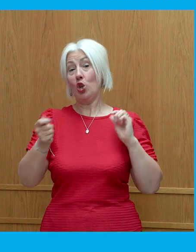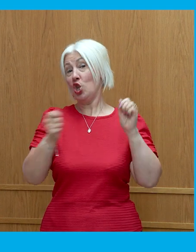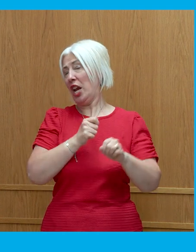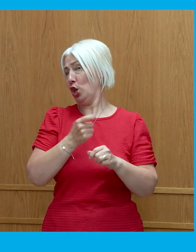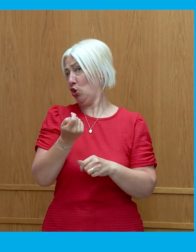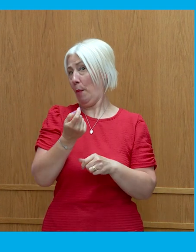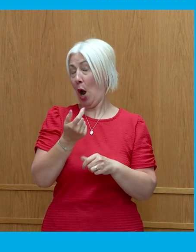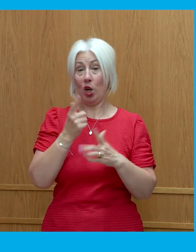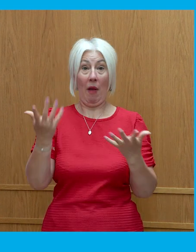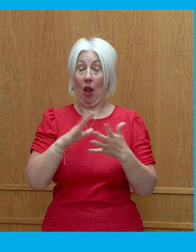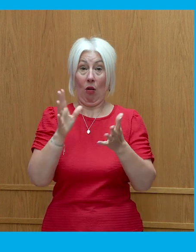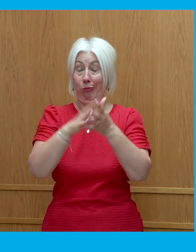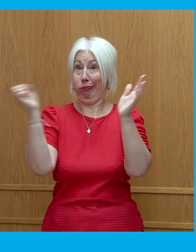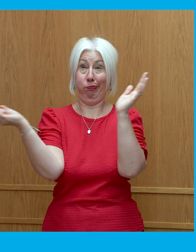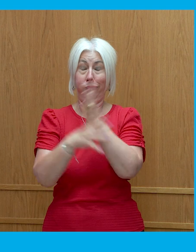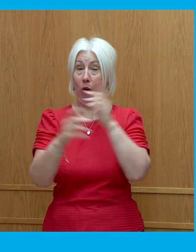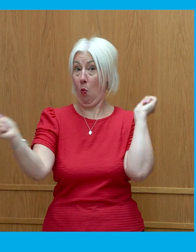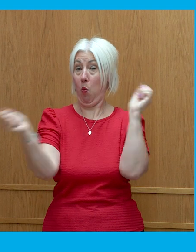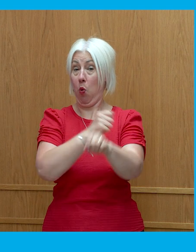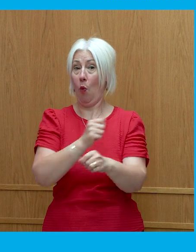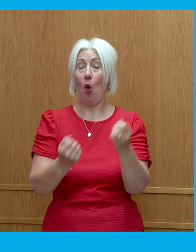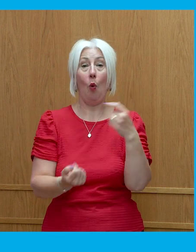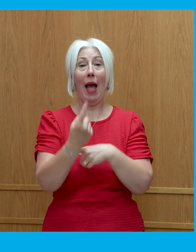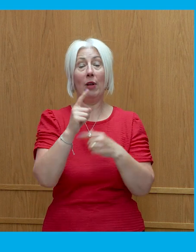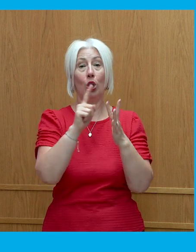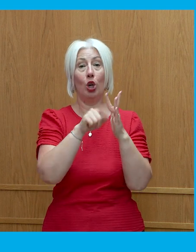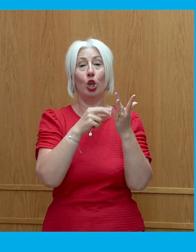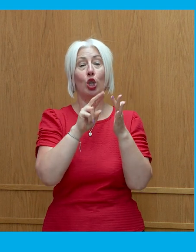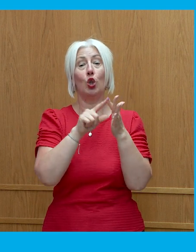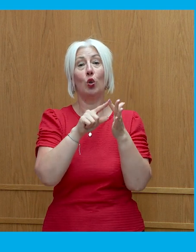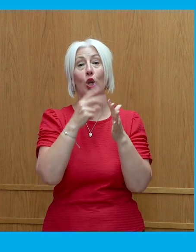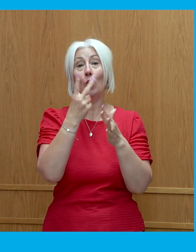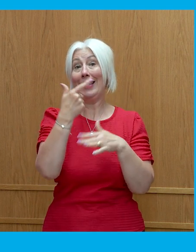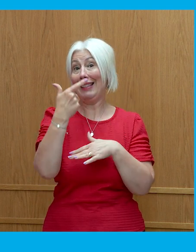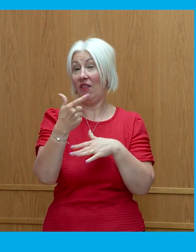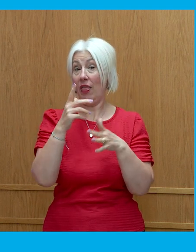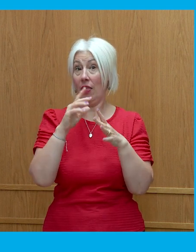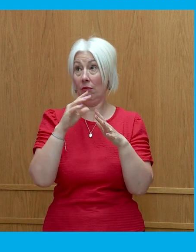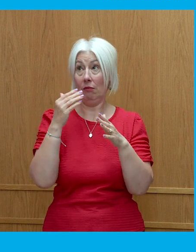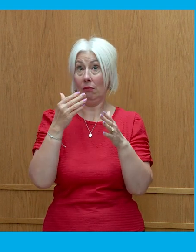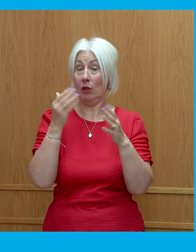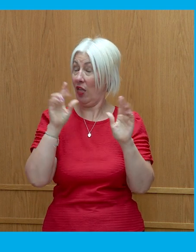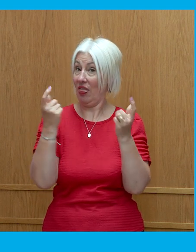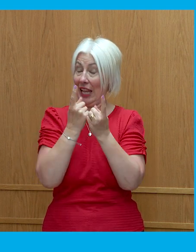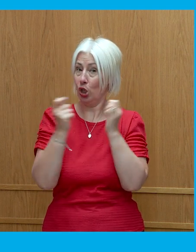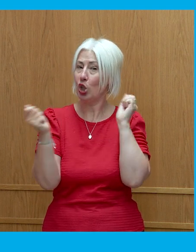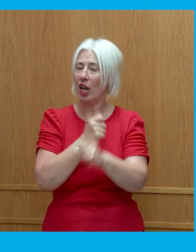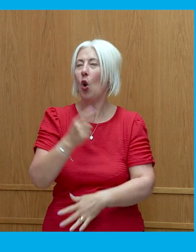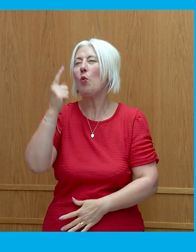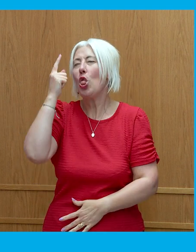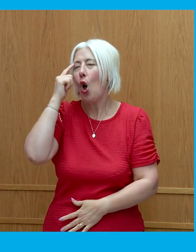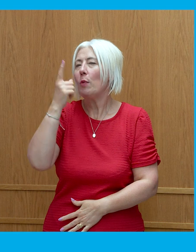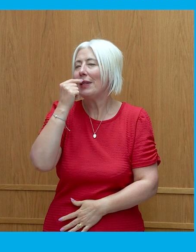now completely out the window, because what happened on June the 27th changed the course of history. I think there was a sense that Biden would stand